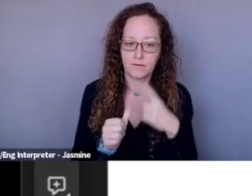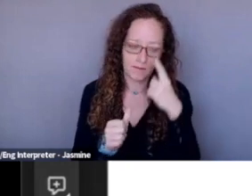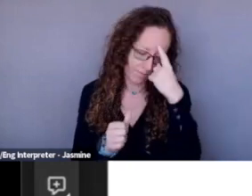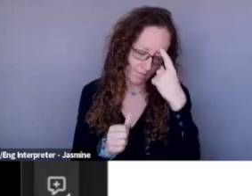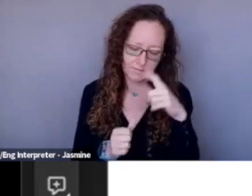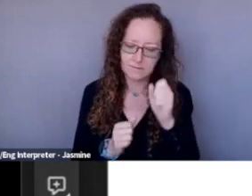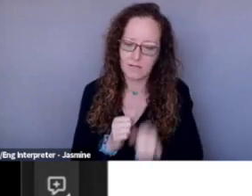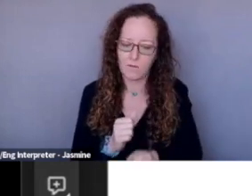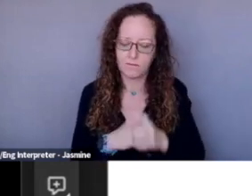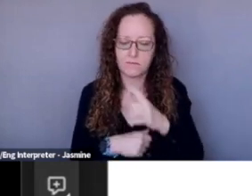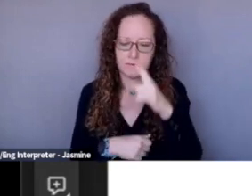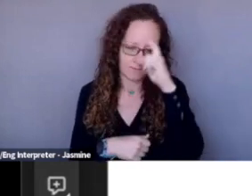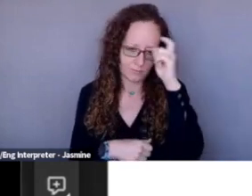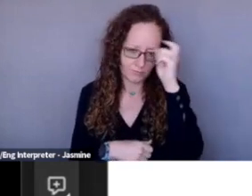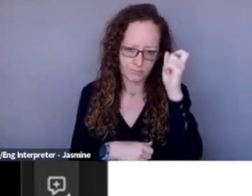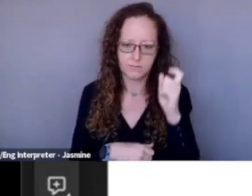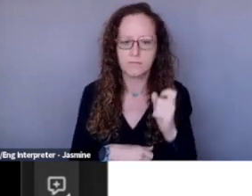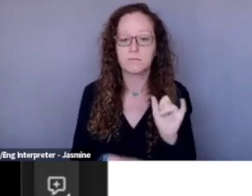great. Down South,